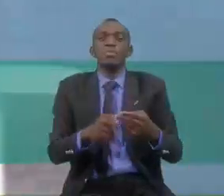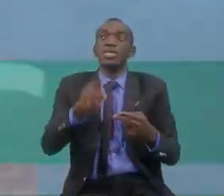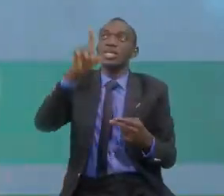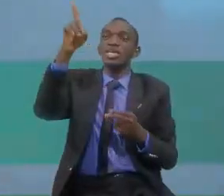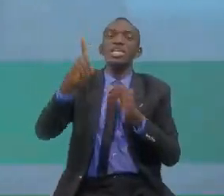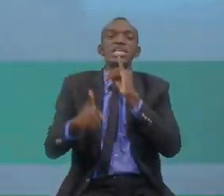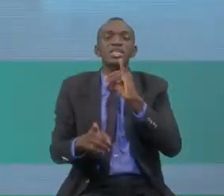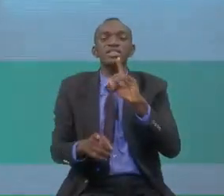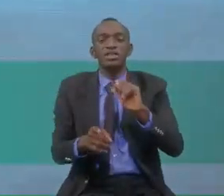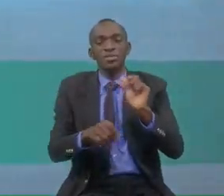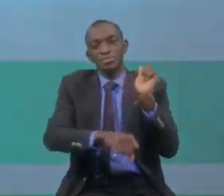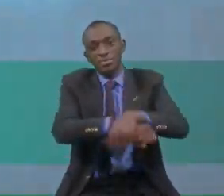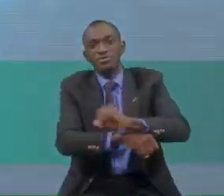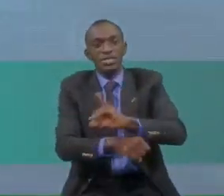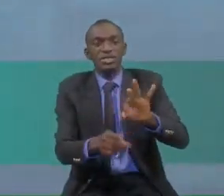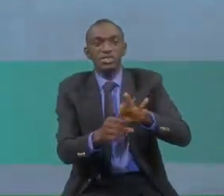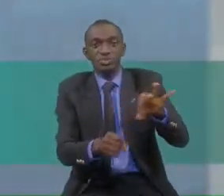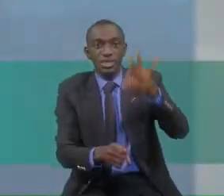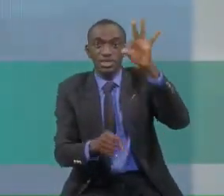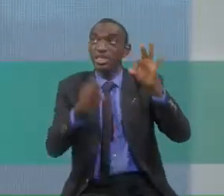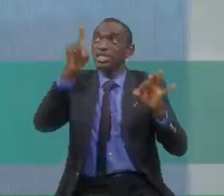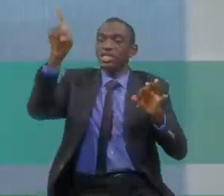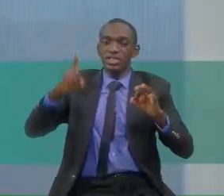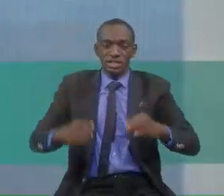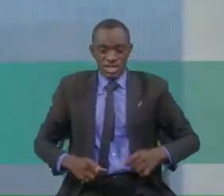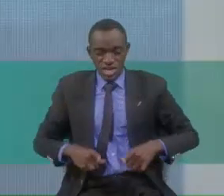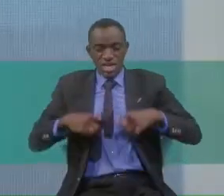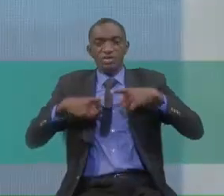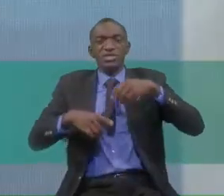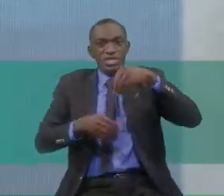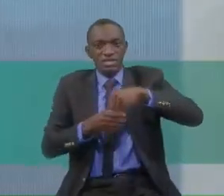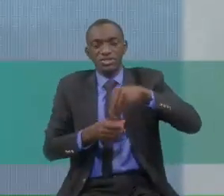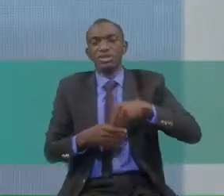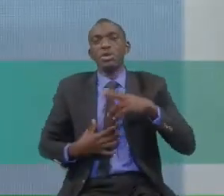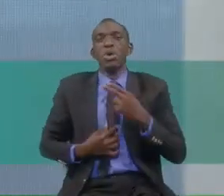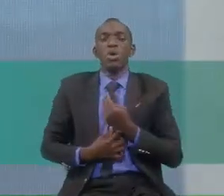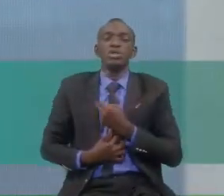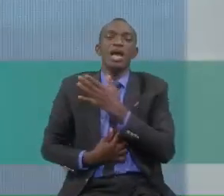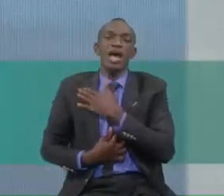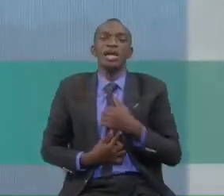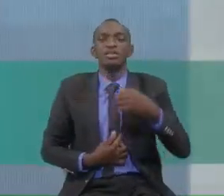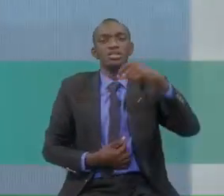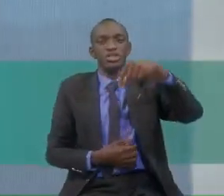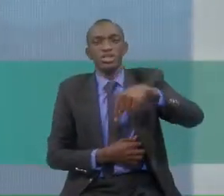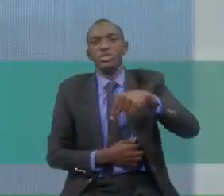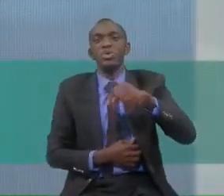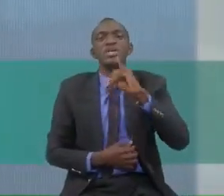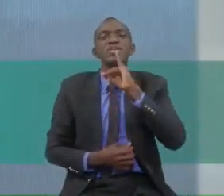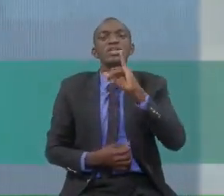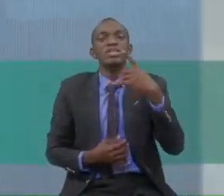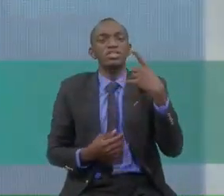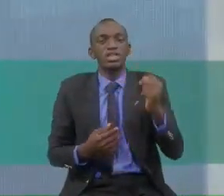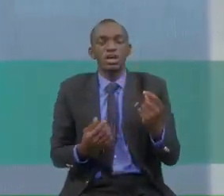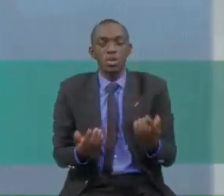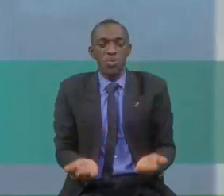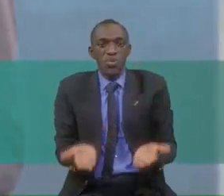it dwells on the inside of us. And then kill is the quickening spirit.